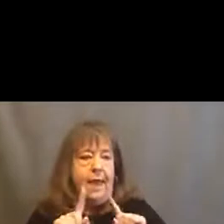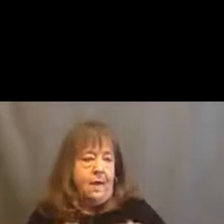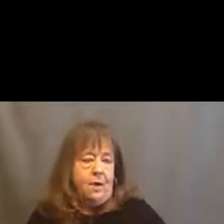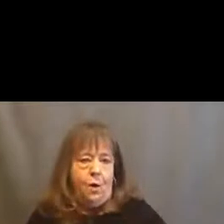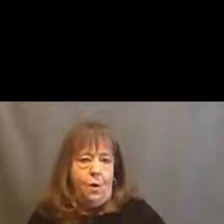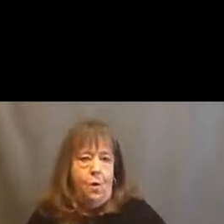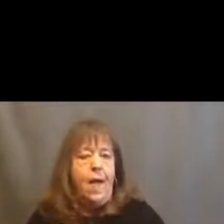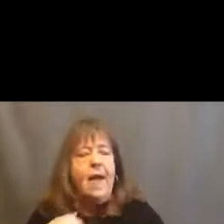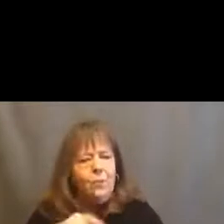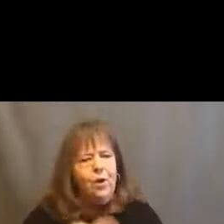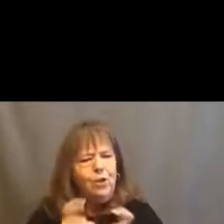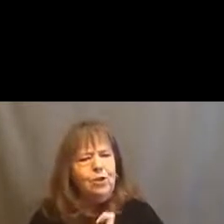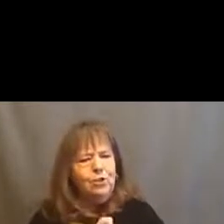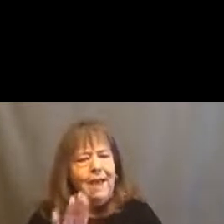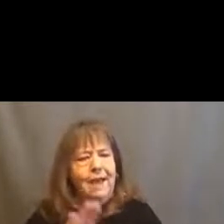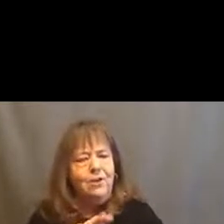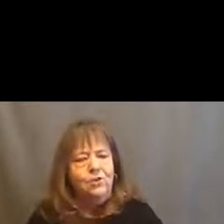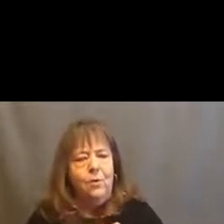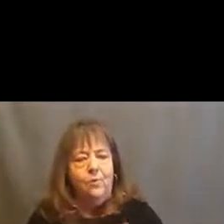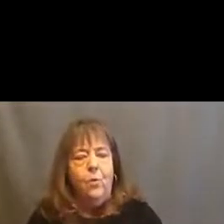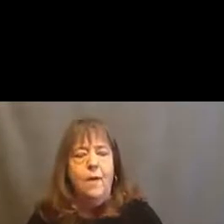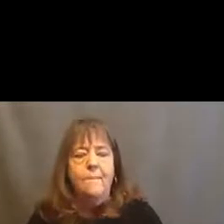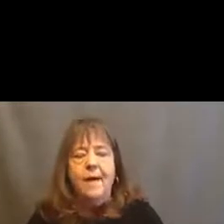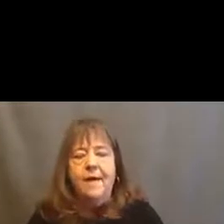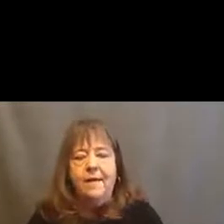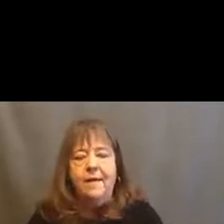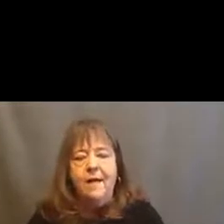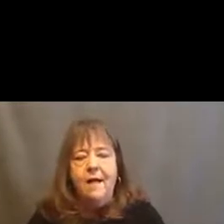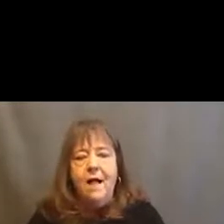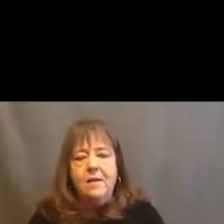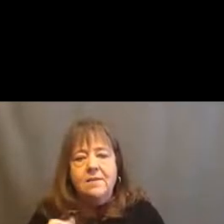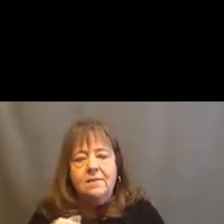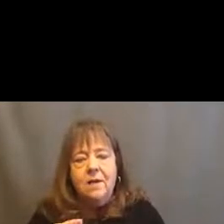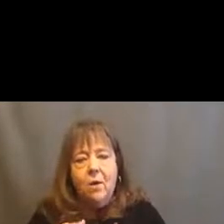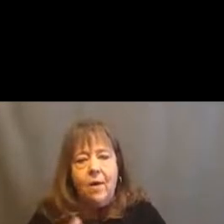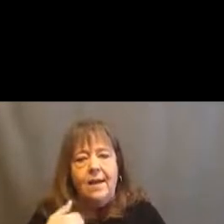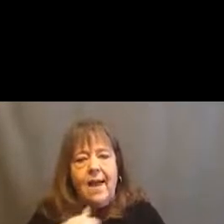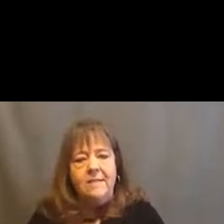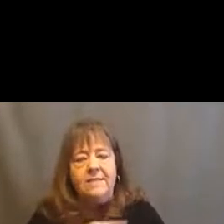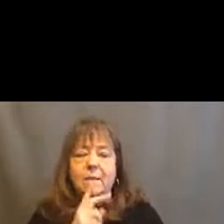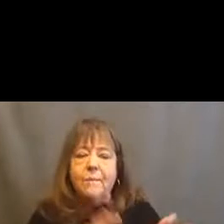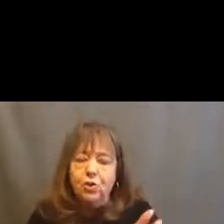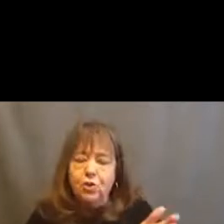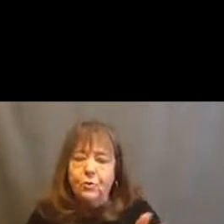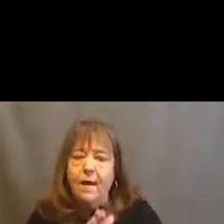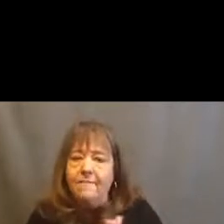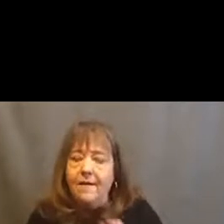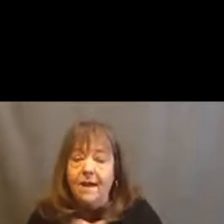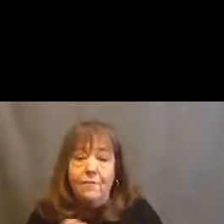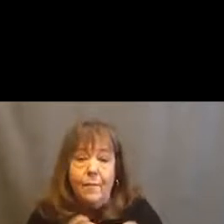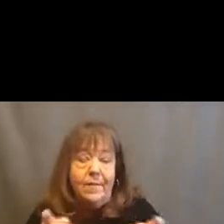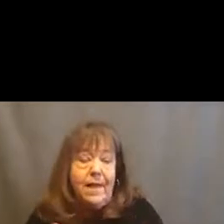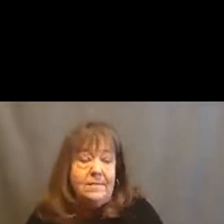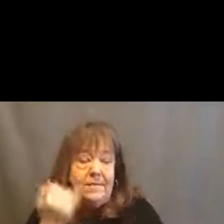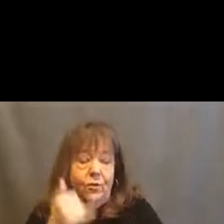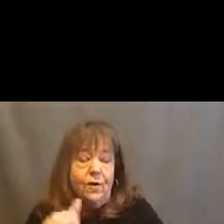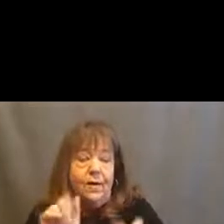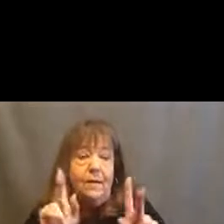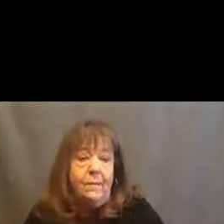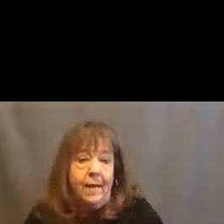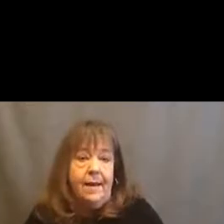for you. But it also allows us to make sure to have enough slots for anybody who can or desires to come